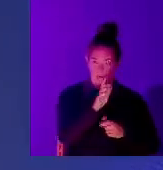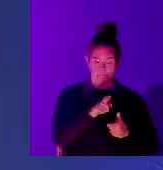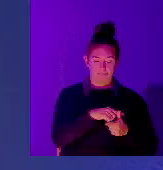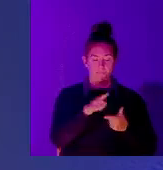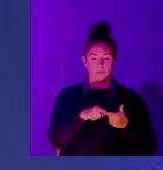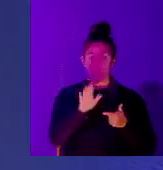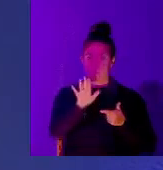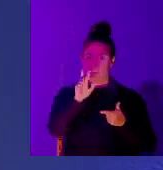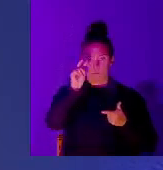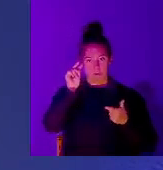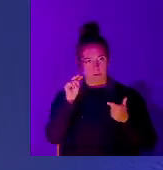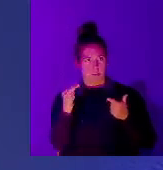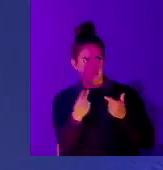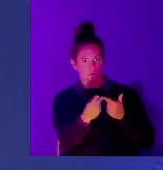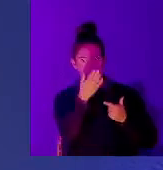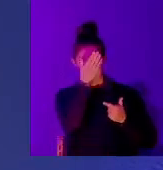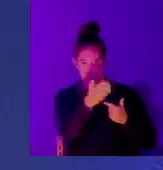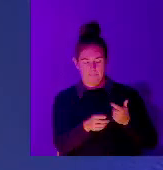Him.